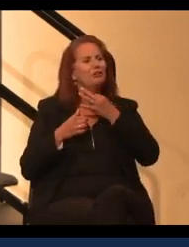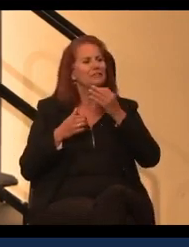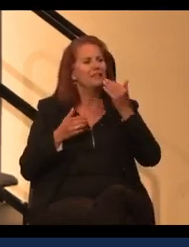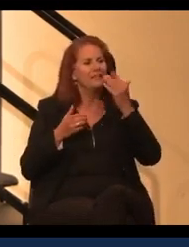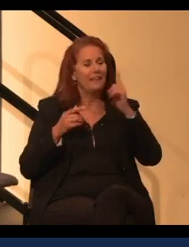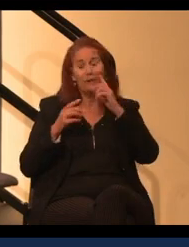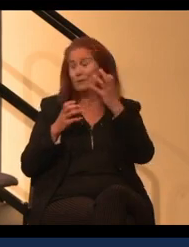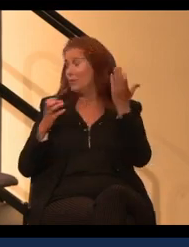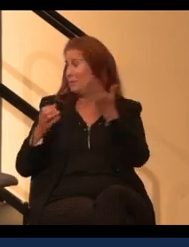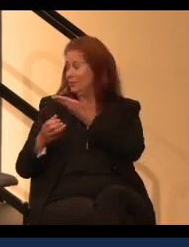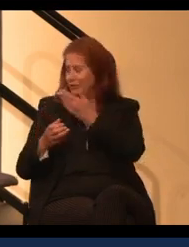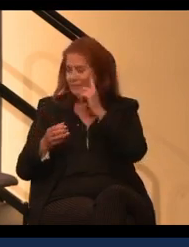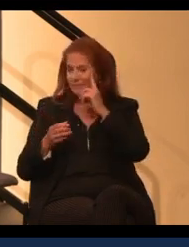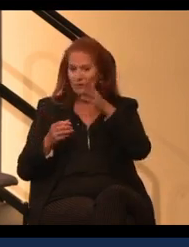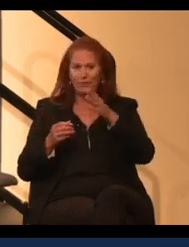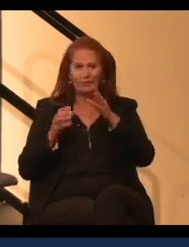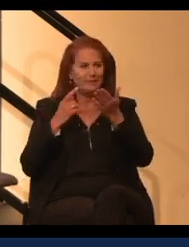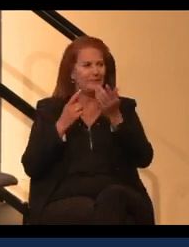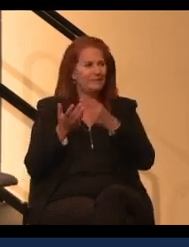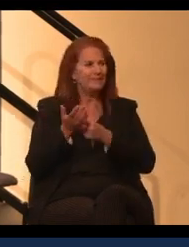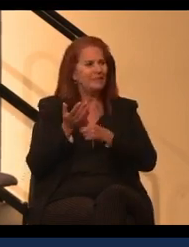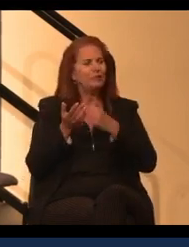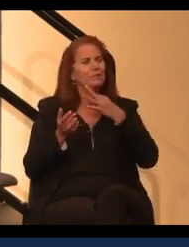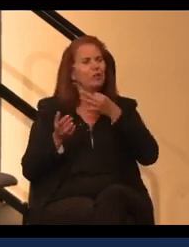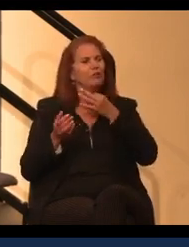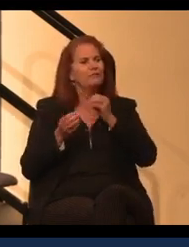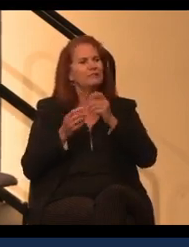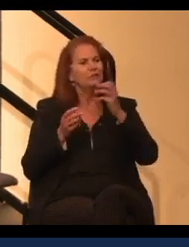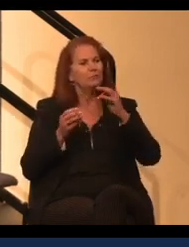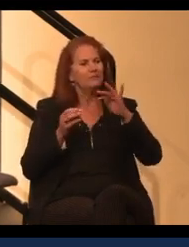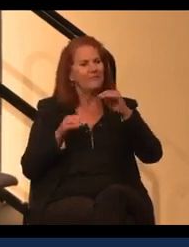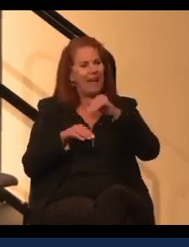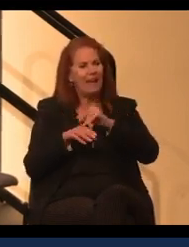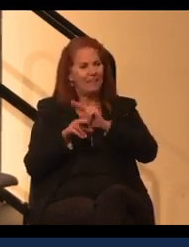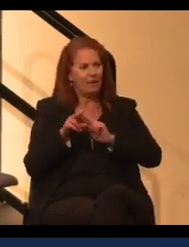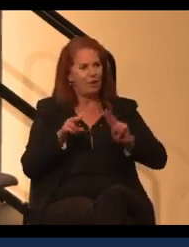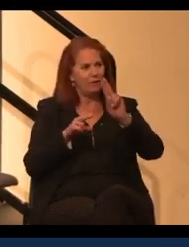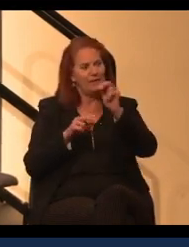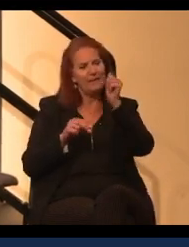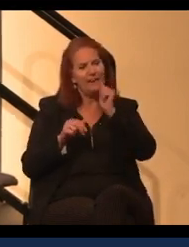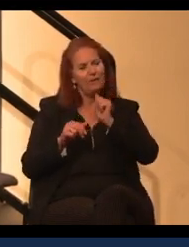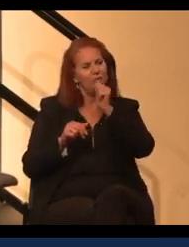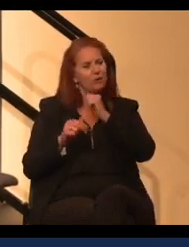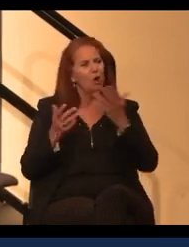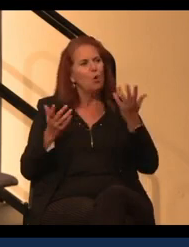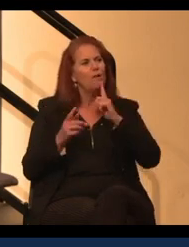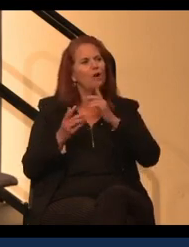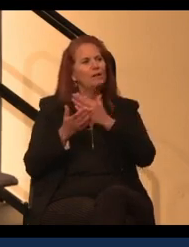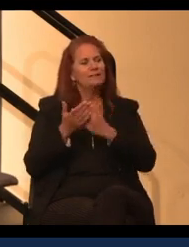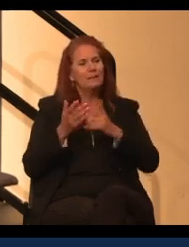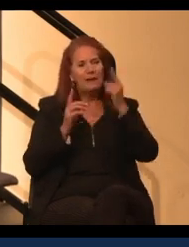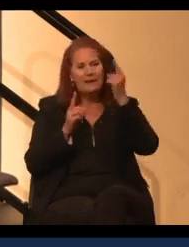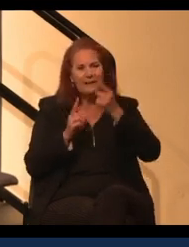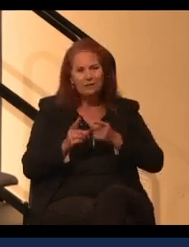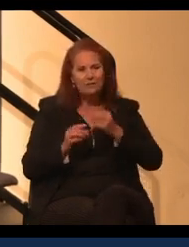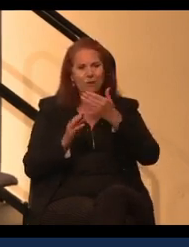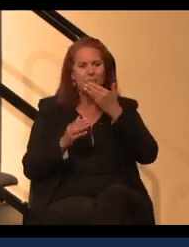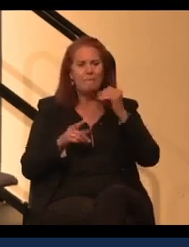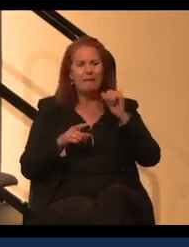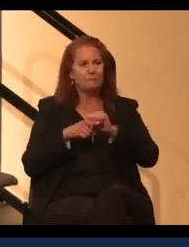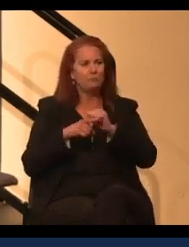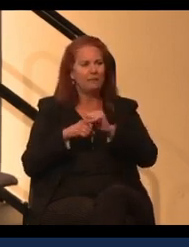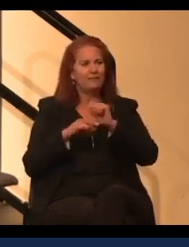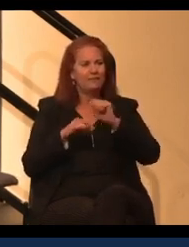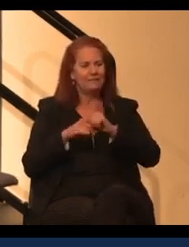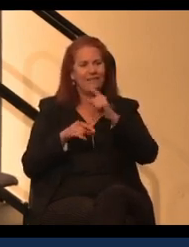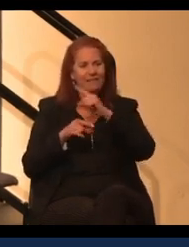you so much for your session. I'm curious in terms of at the University of Arizona, what are some initiatives or best practices